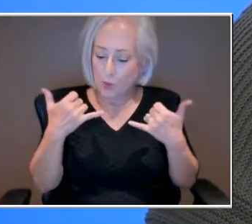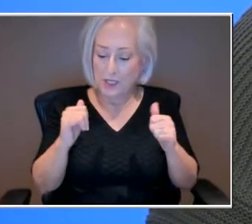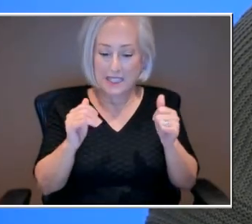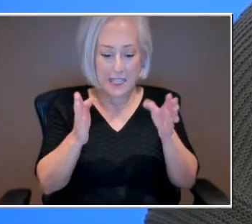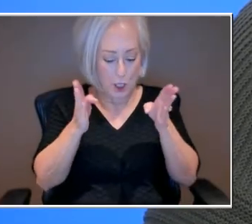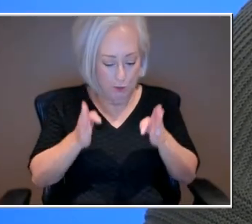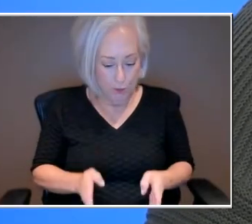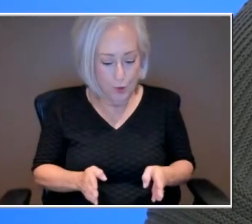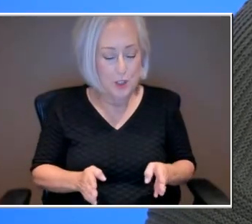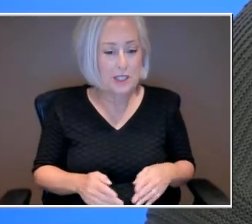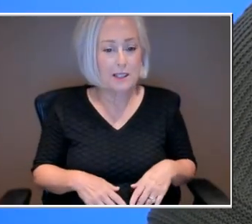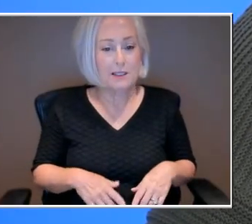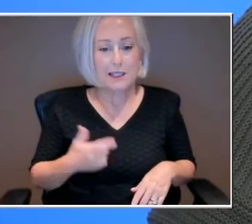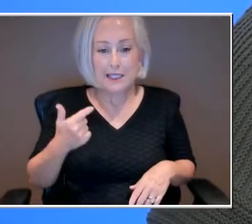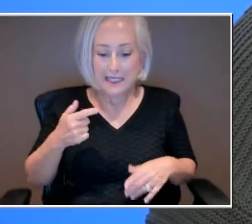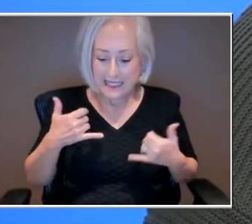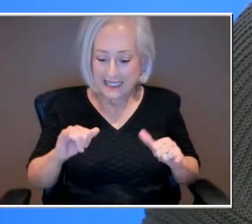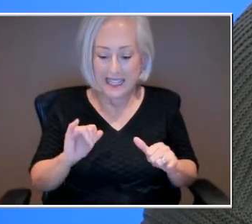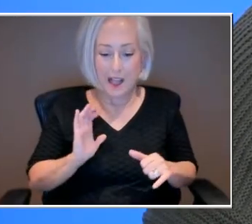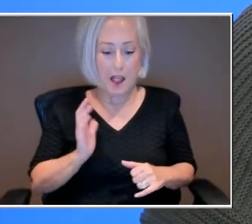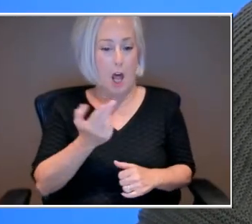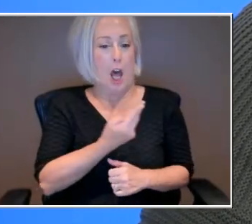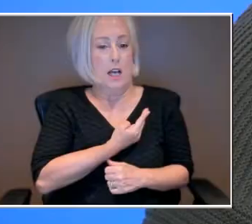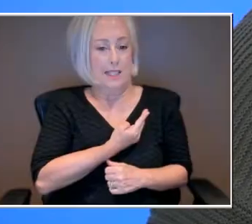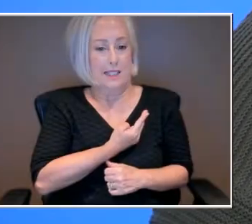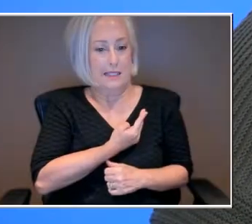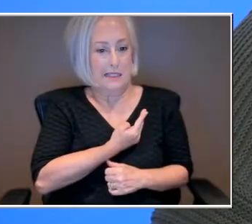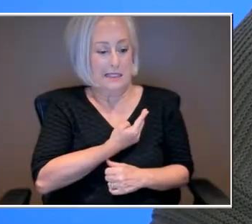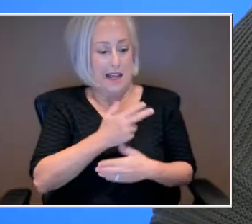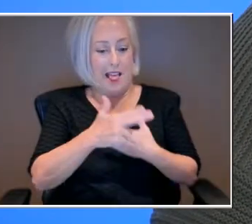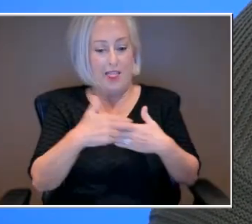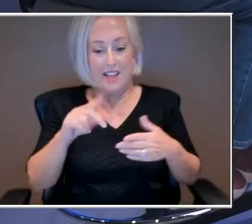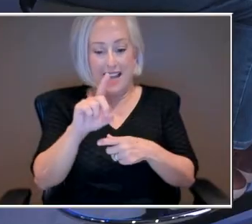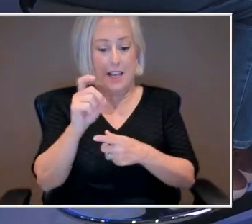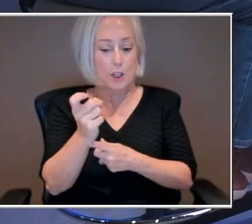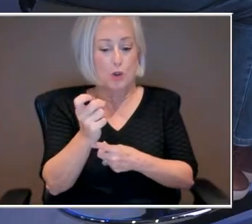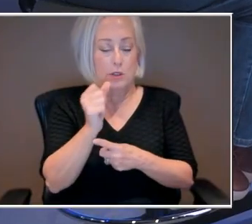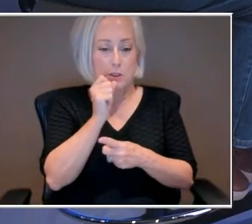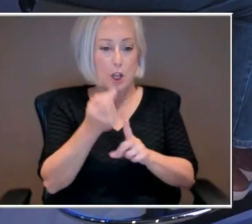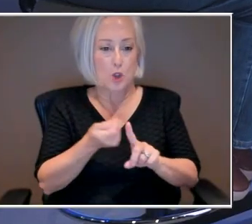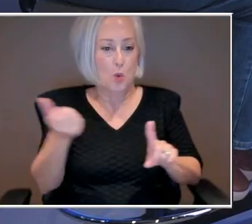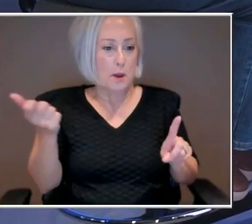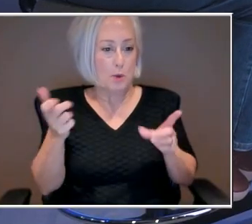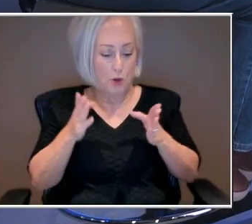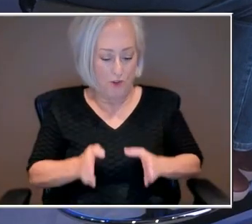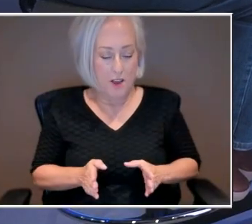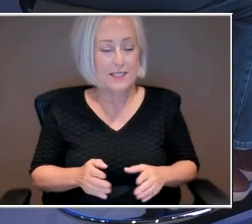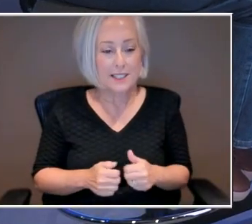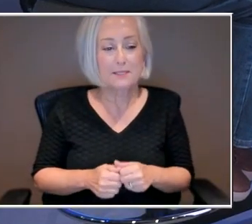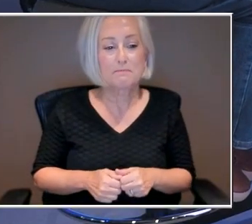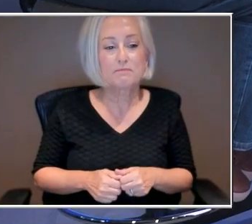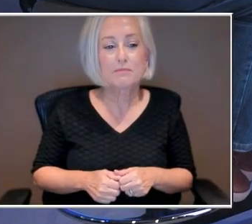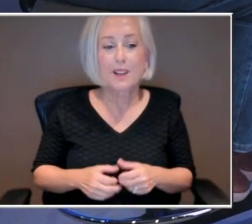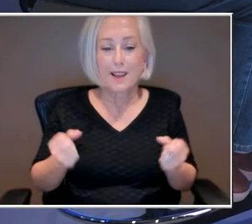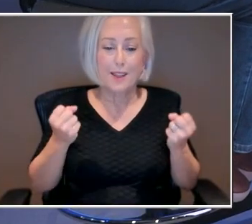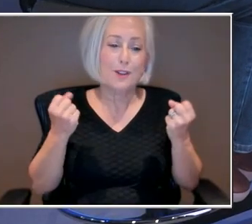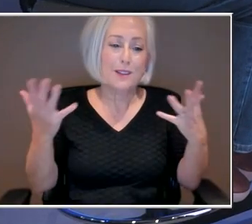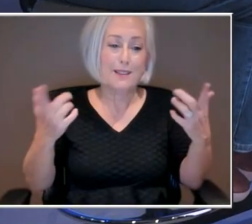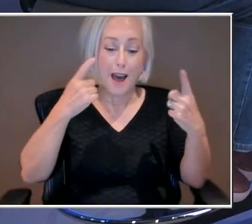doesn't take us away. There's we're hard days, still behind the scenes that Sure. there's plenty of tears and anger